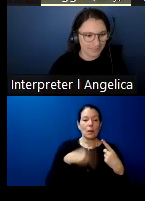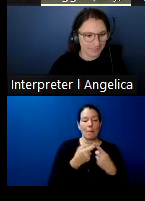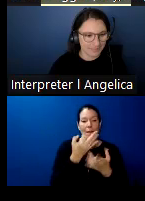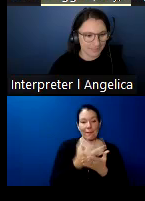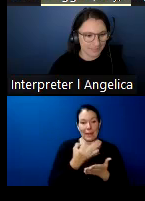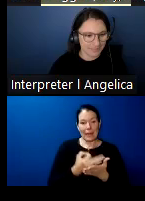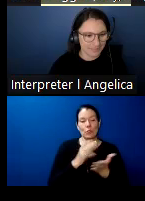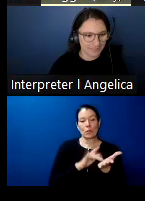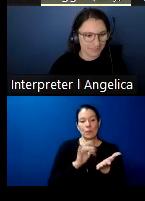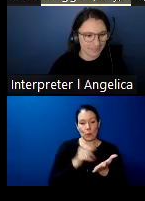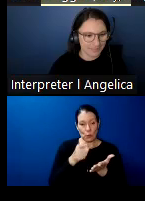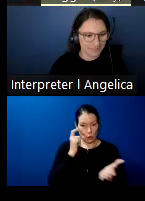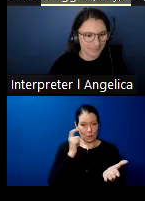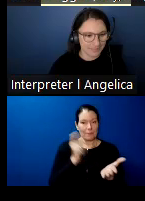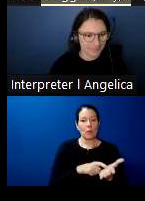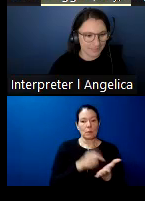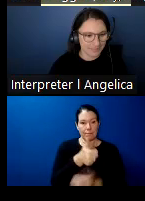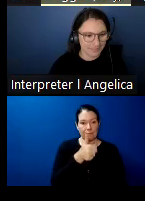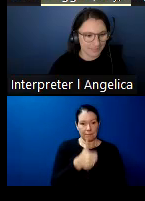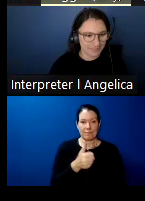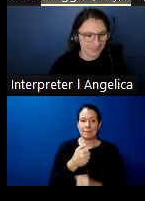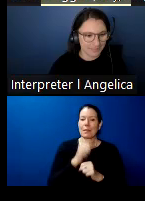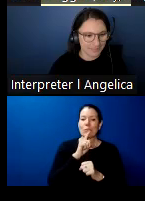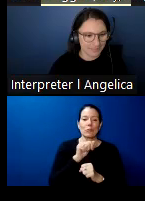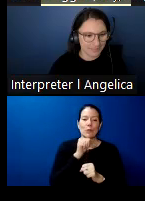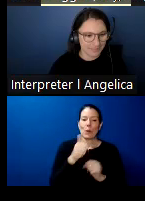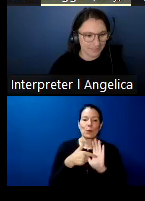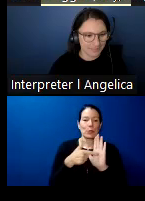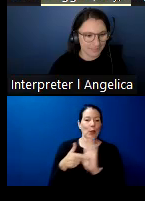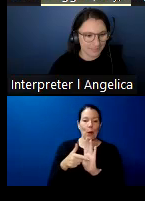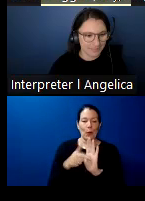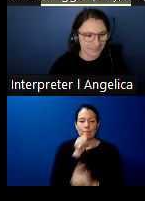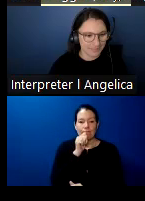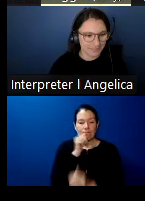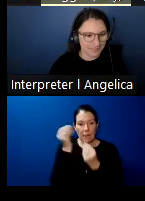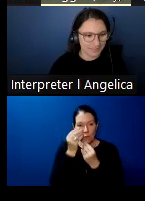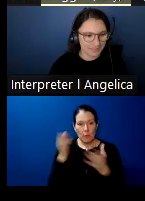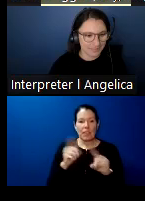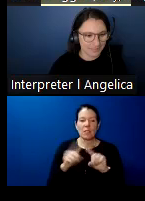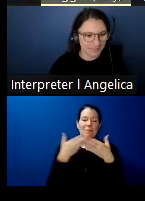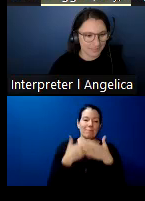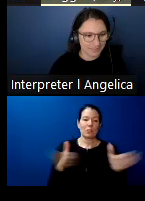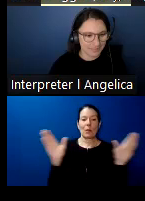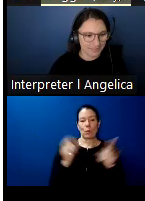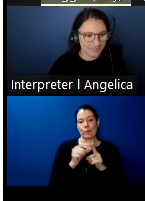have observed when you're working with survivors. Make sure you're not revealing any of their information, but just talking in general